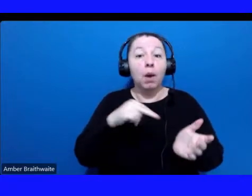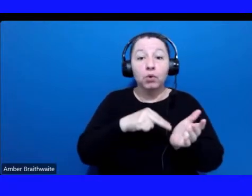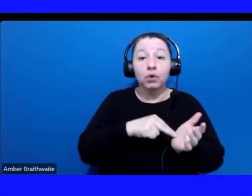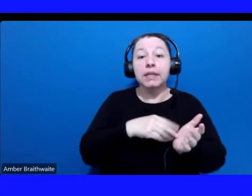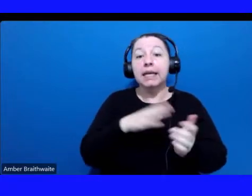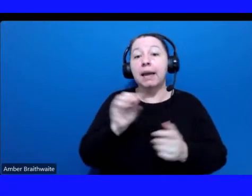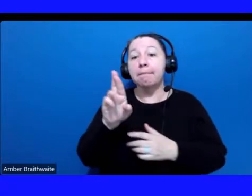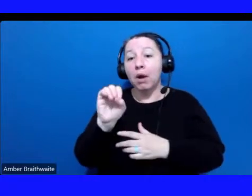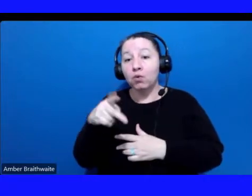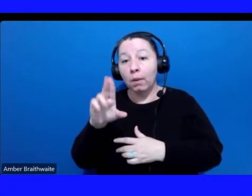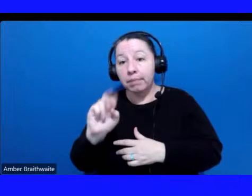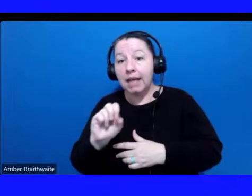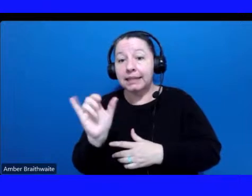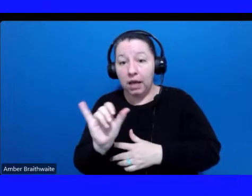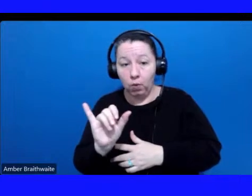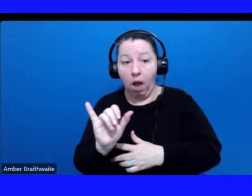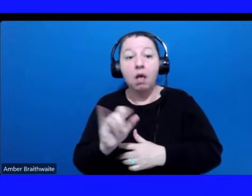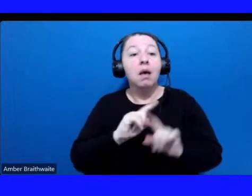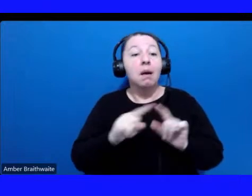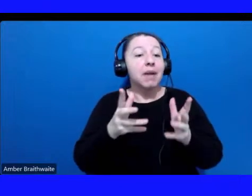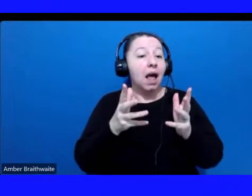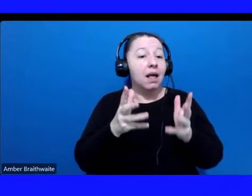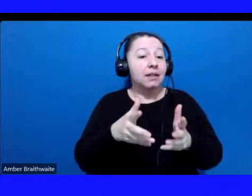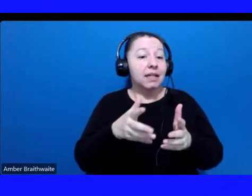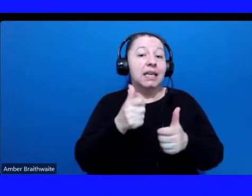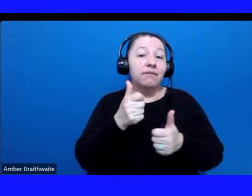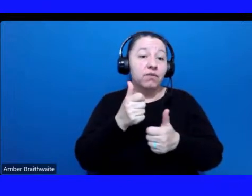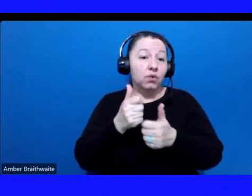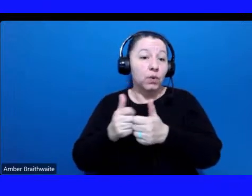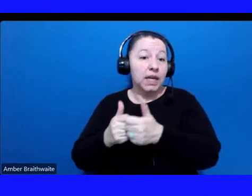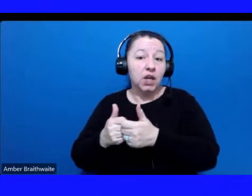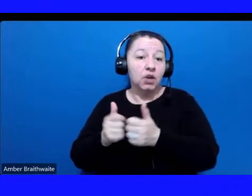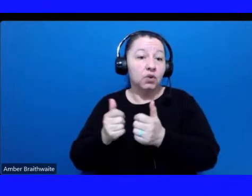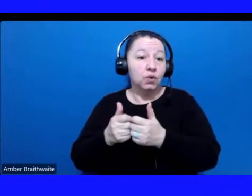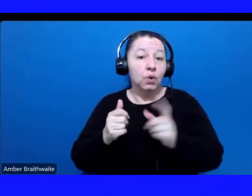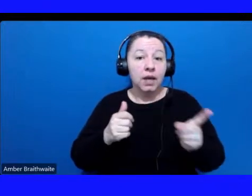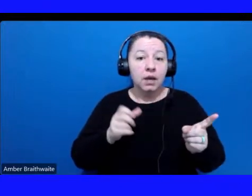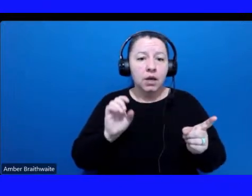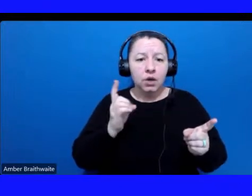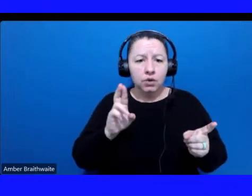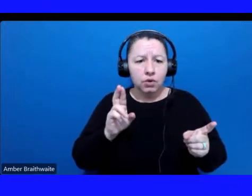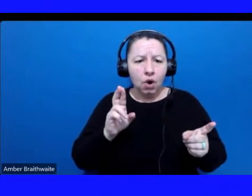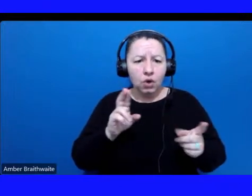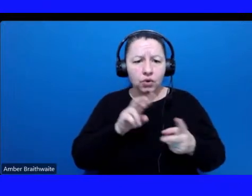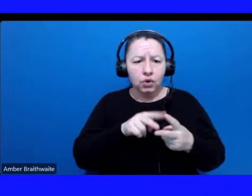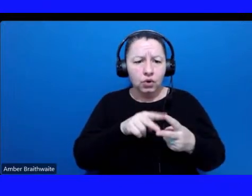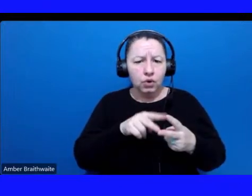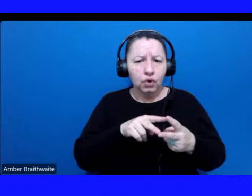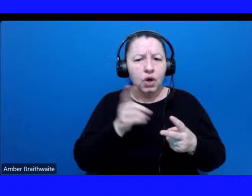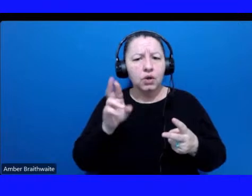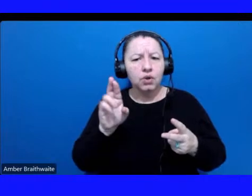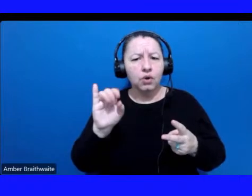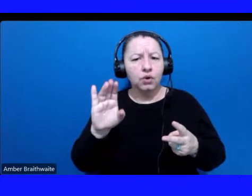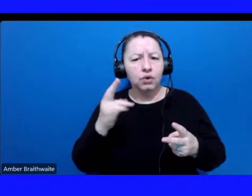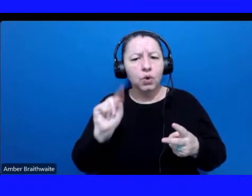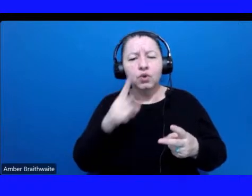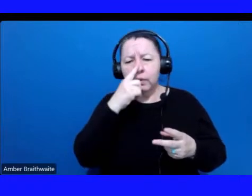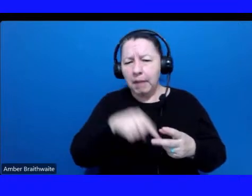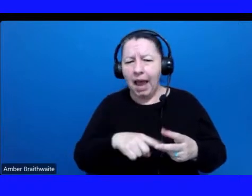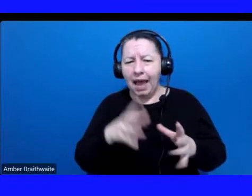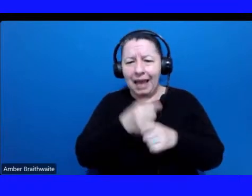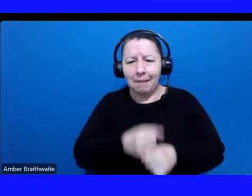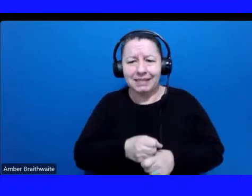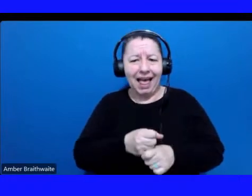our social workers. We awarded 42 social workers with champion awards. New York City Health and Hospitals has also successfully